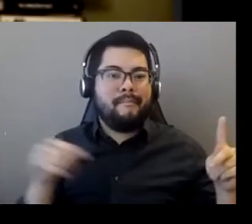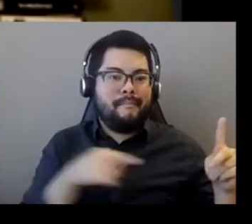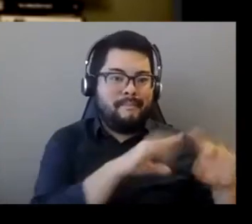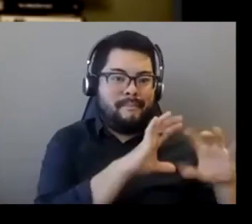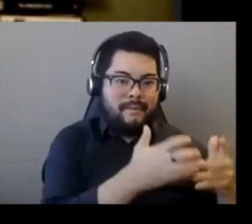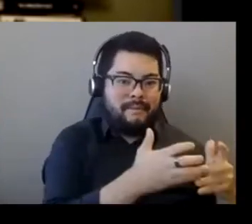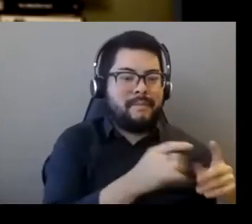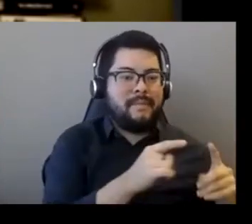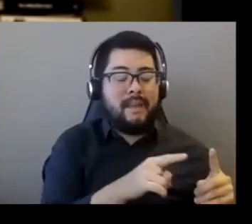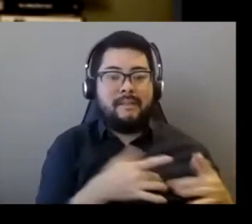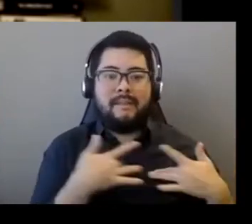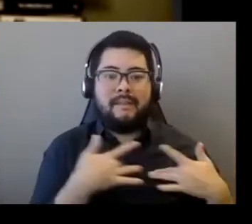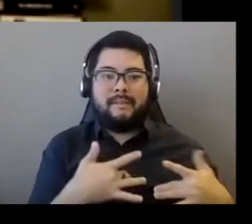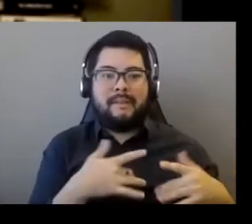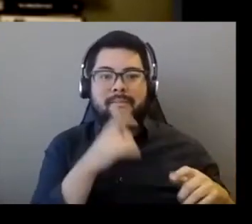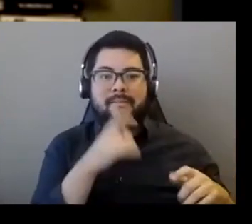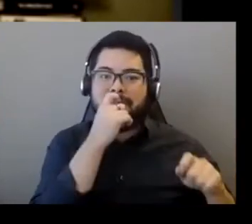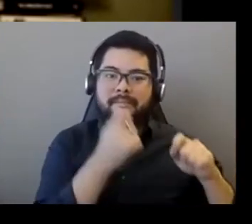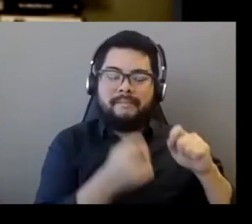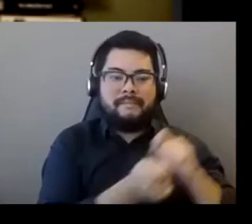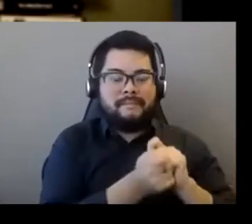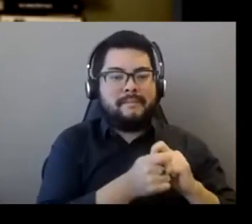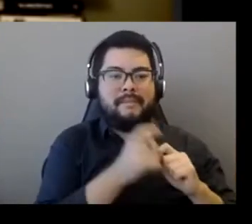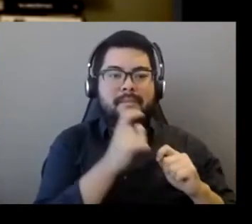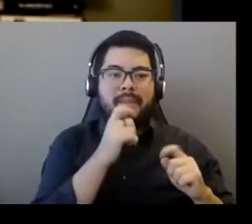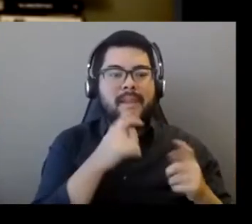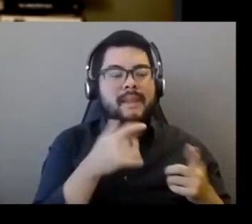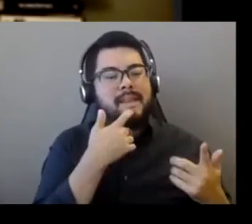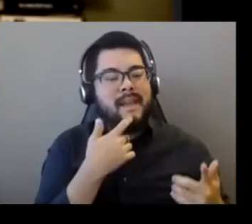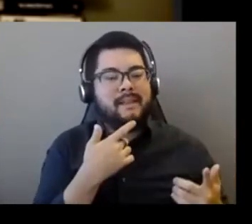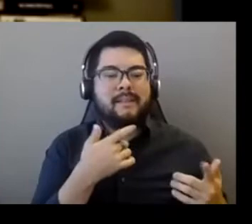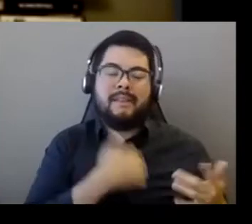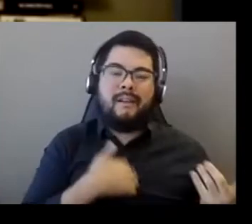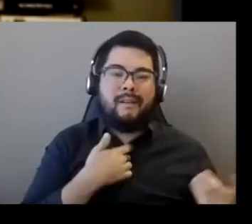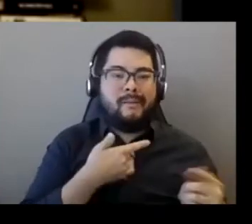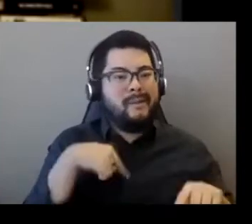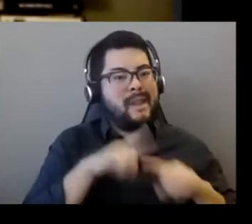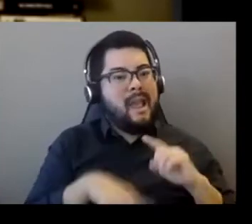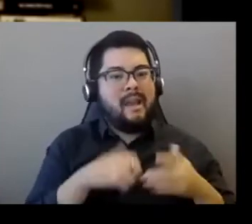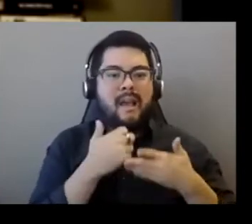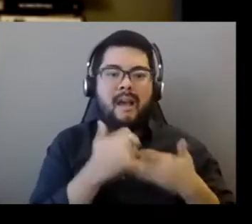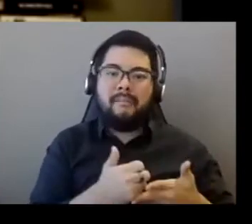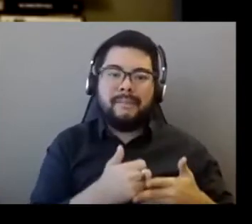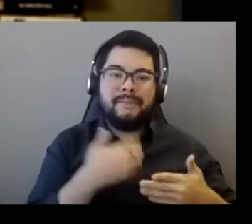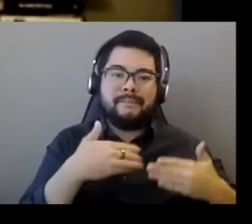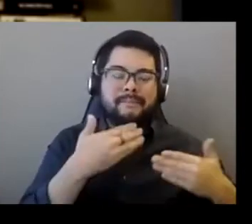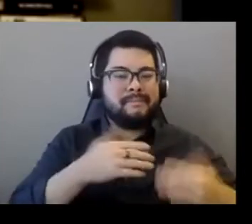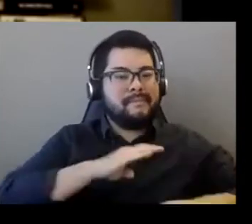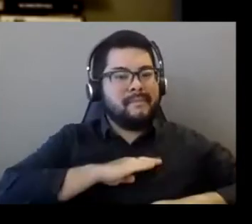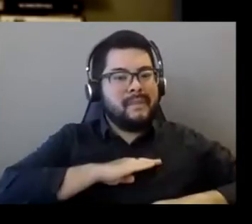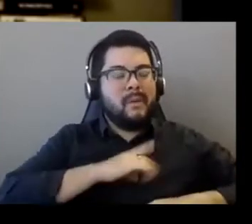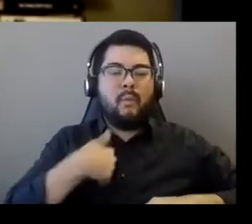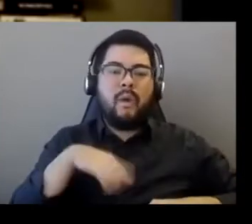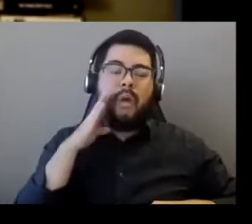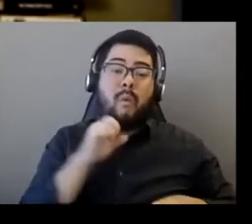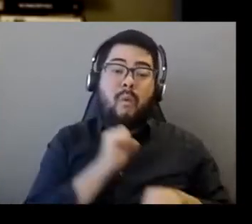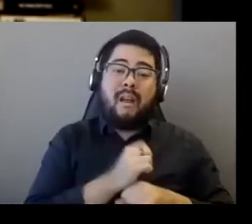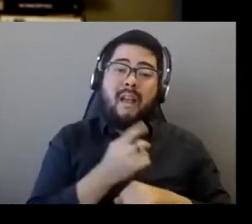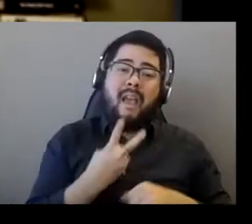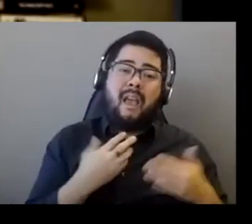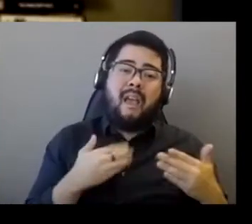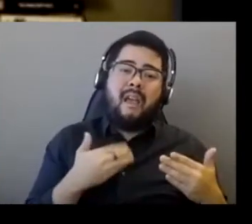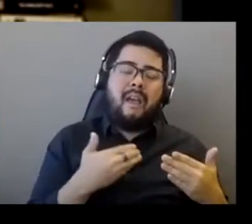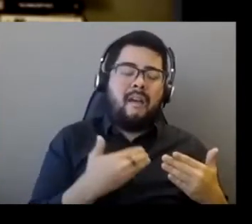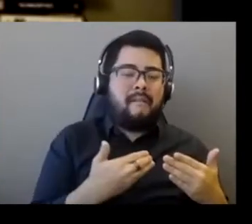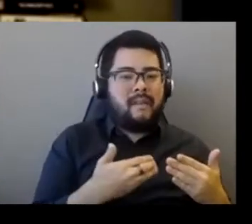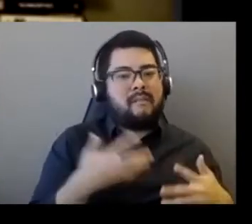consistently a betrayer, constantly tells people that, sorry, we can't go as far as you want, and so we'll only go halfway, and halfway suddenly becomes